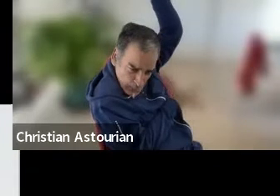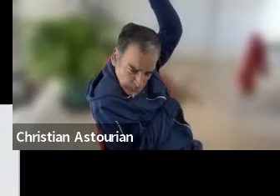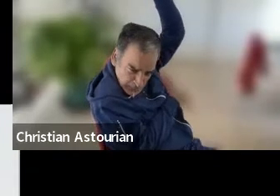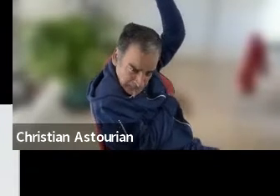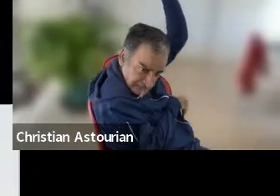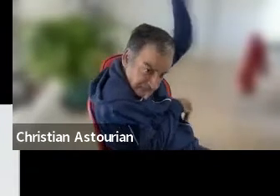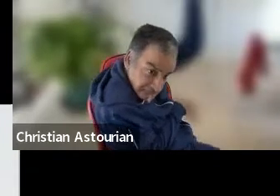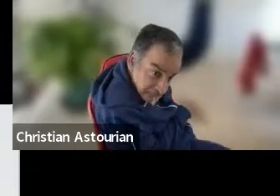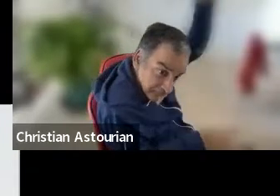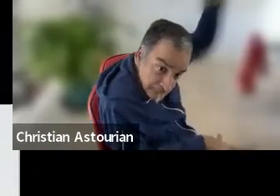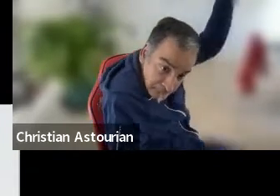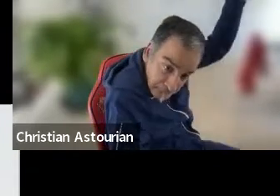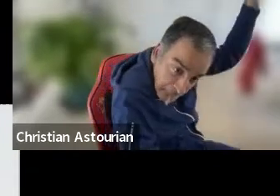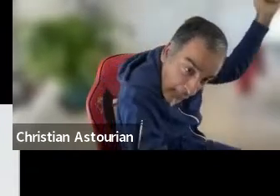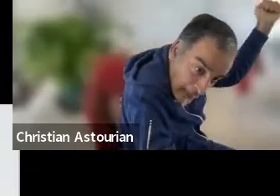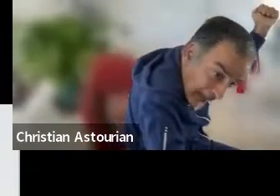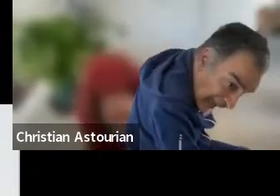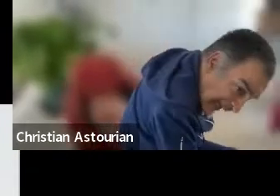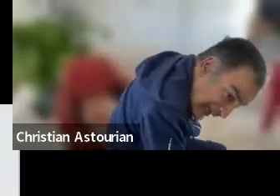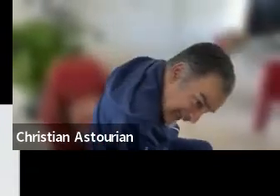And also,